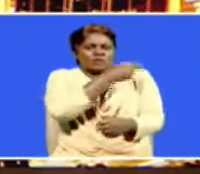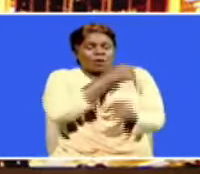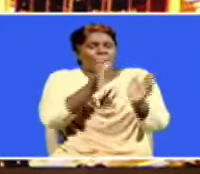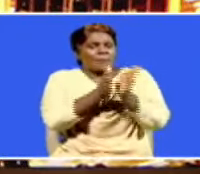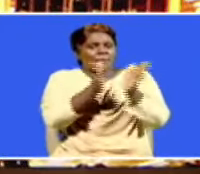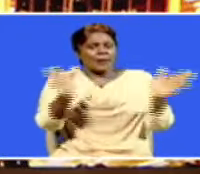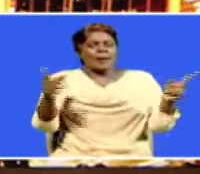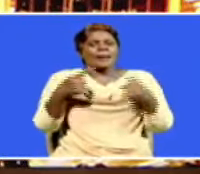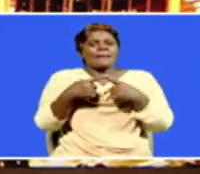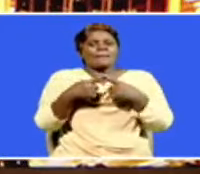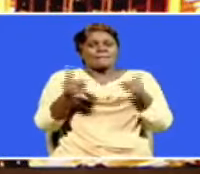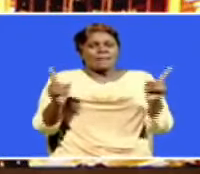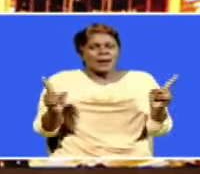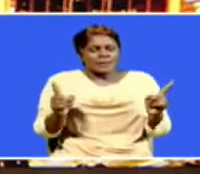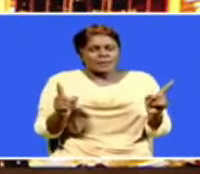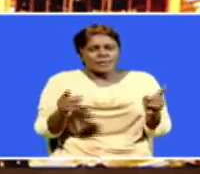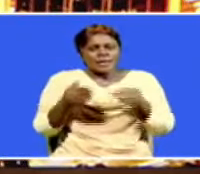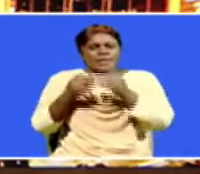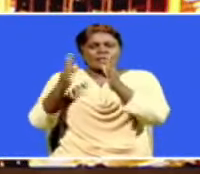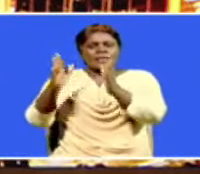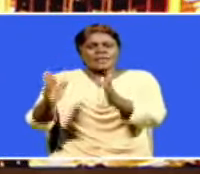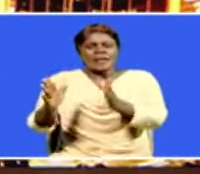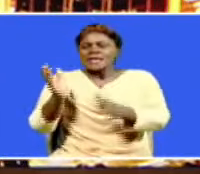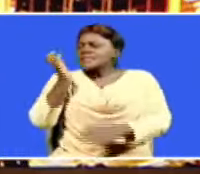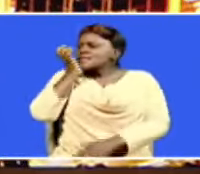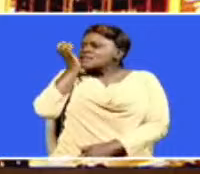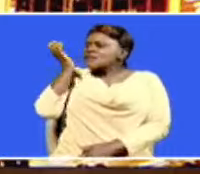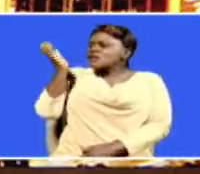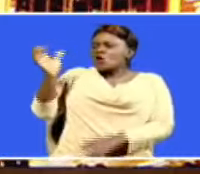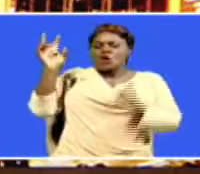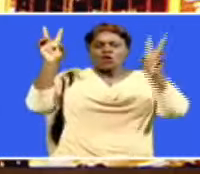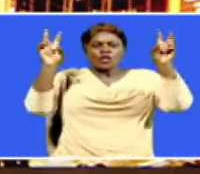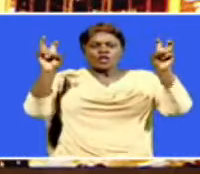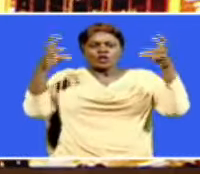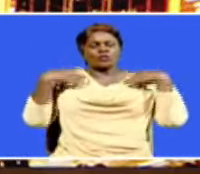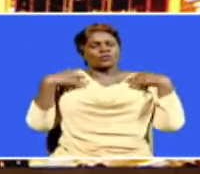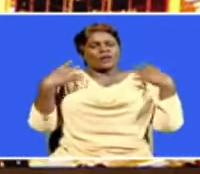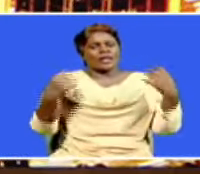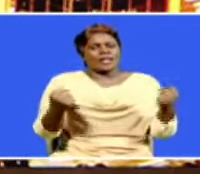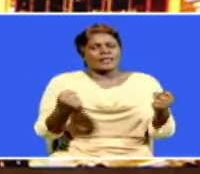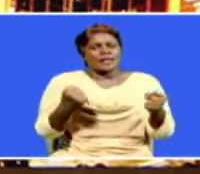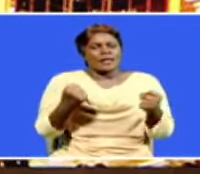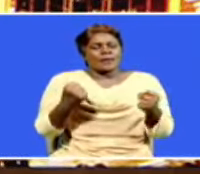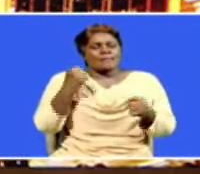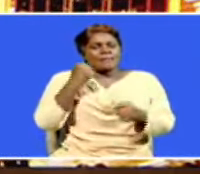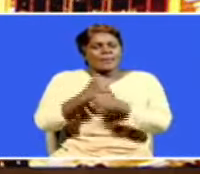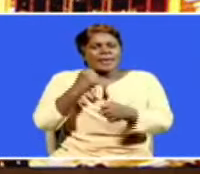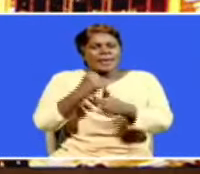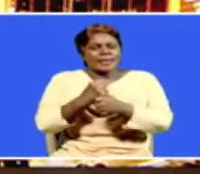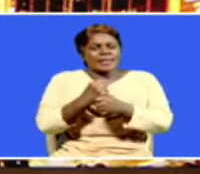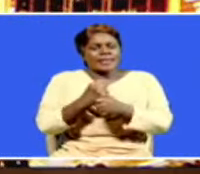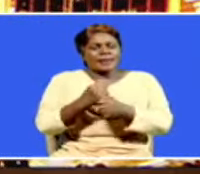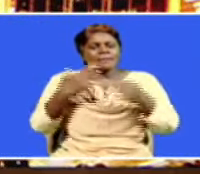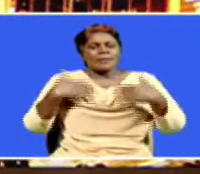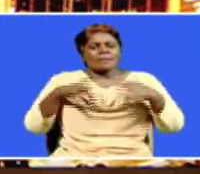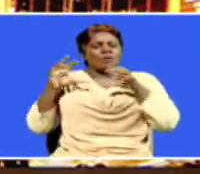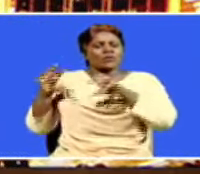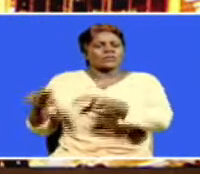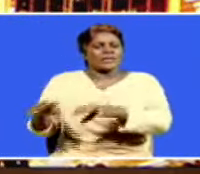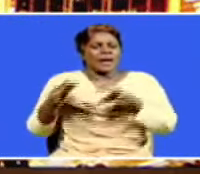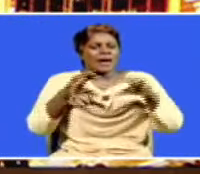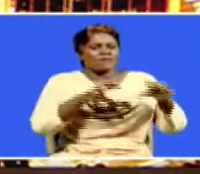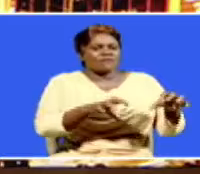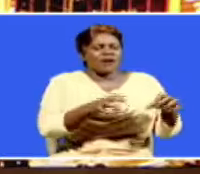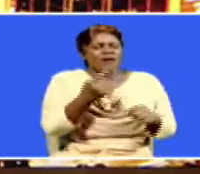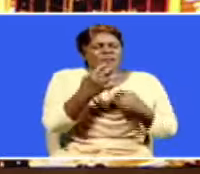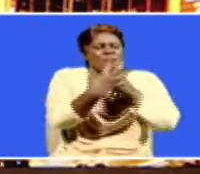umma, idadi kubwa ya wao wameitelekeza swala hilo na hivyo kuacha wananchi wengi wakitaabika kutokana na